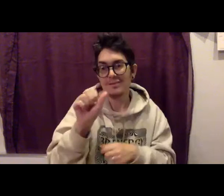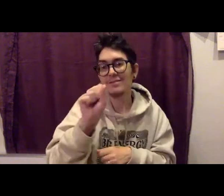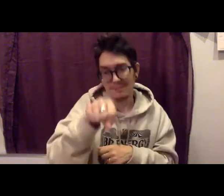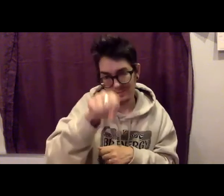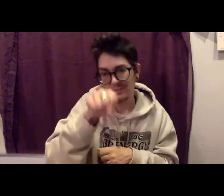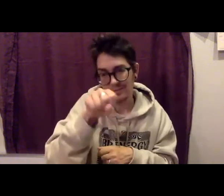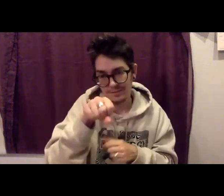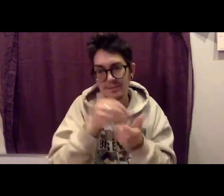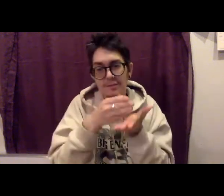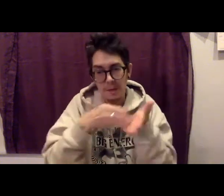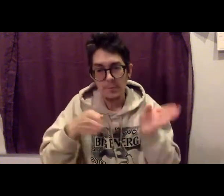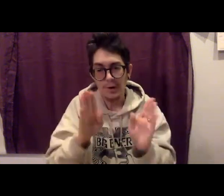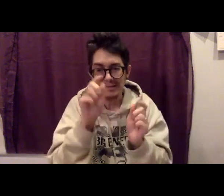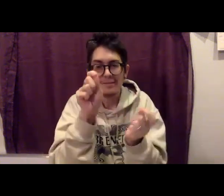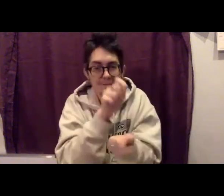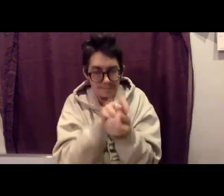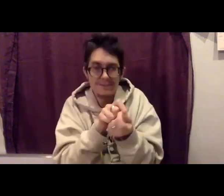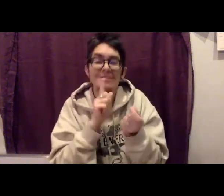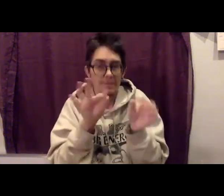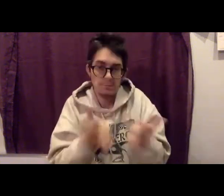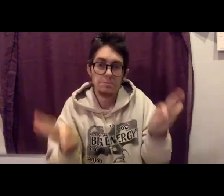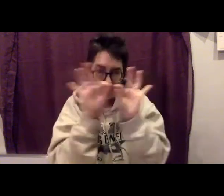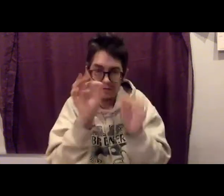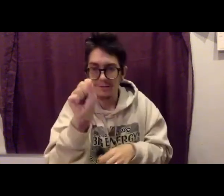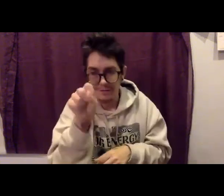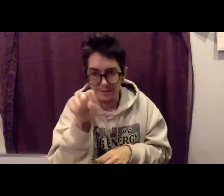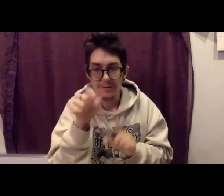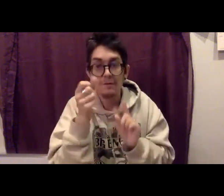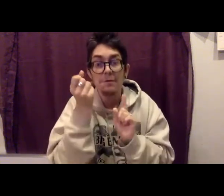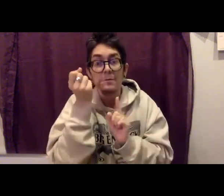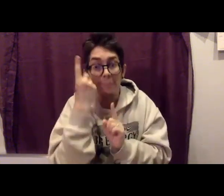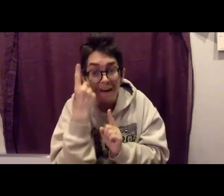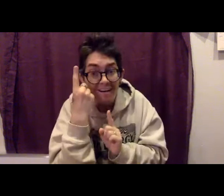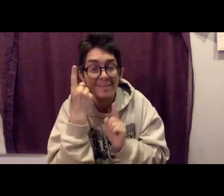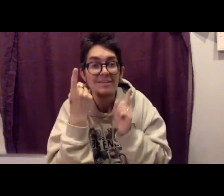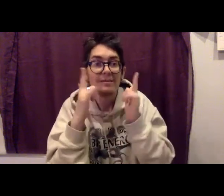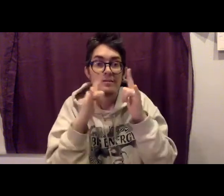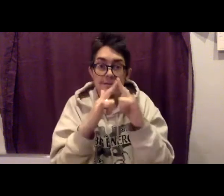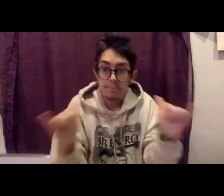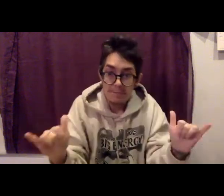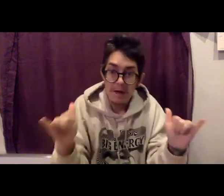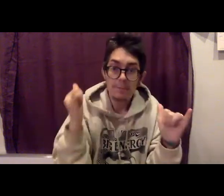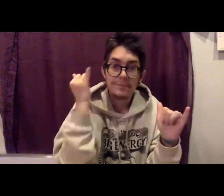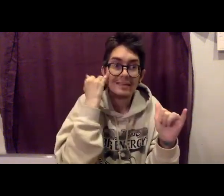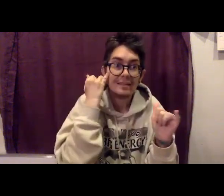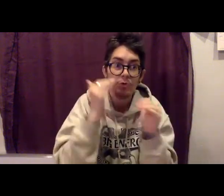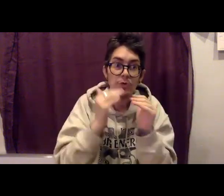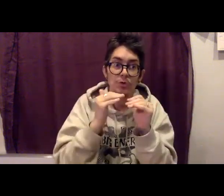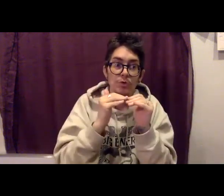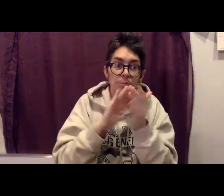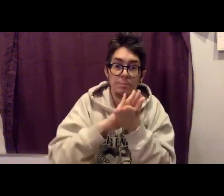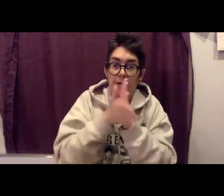perspective. So yes, and I think in some ways it absolutely does. Specificity is really important.